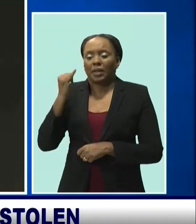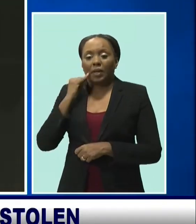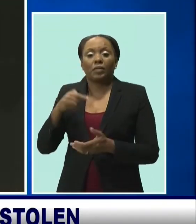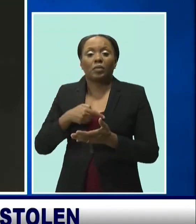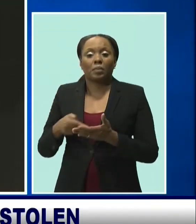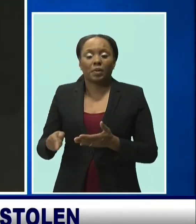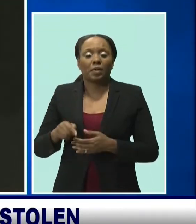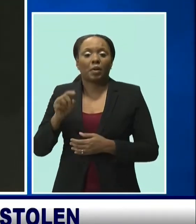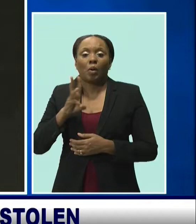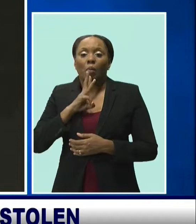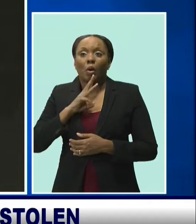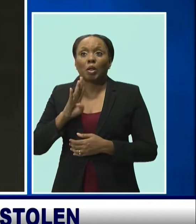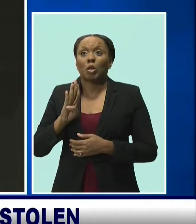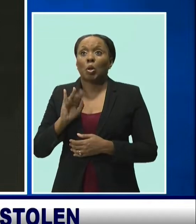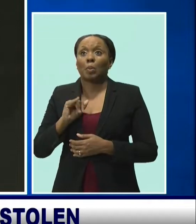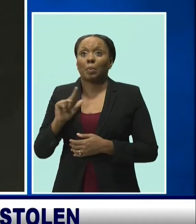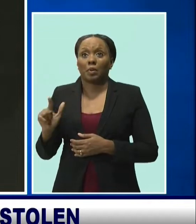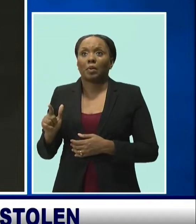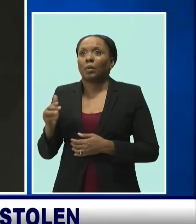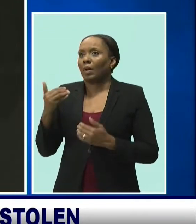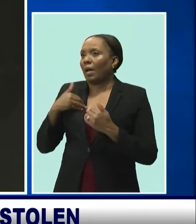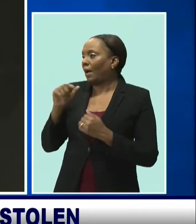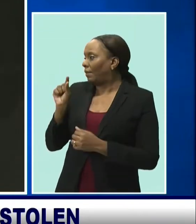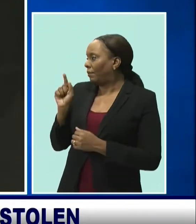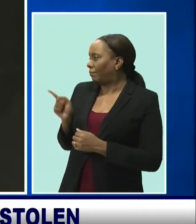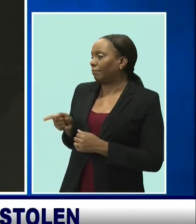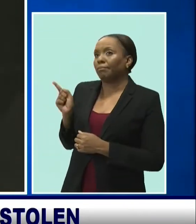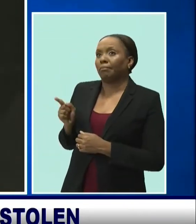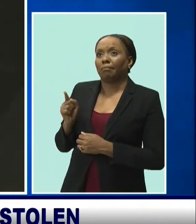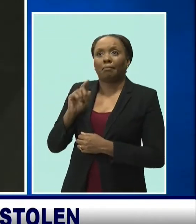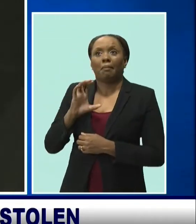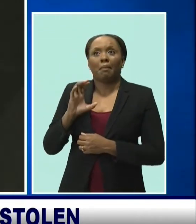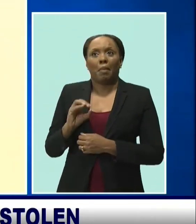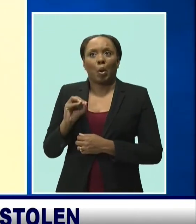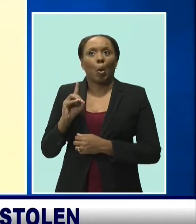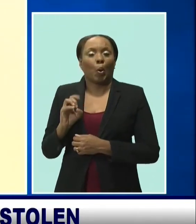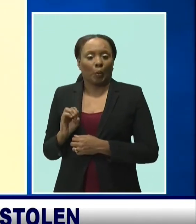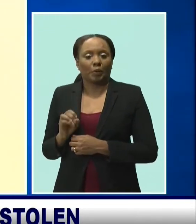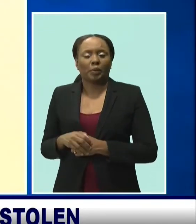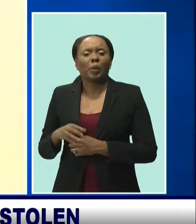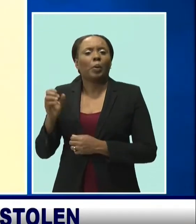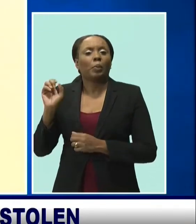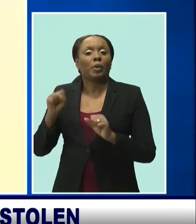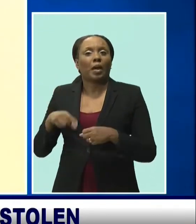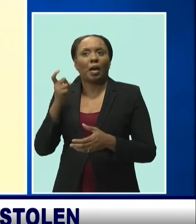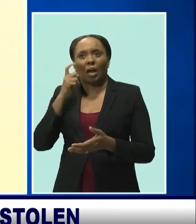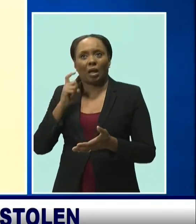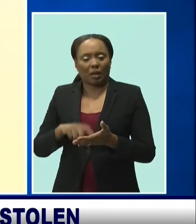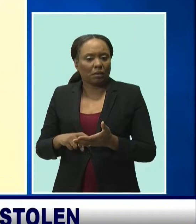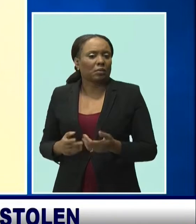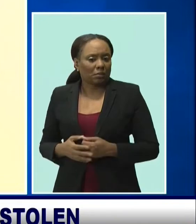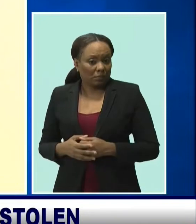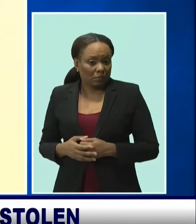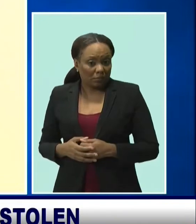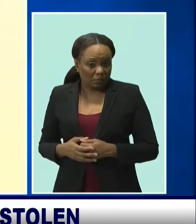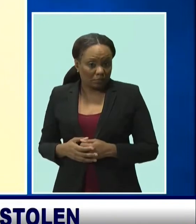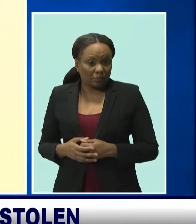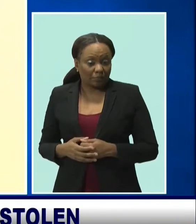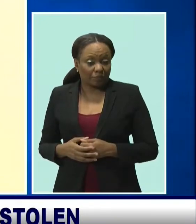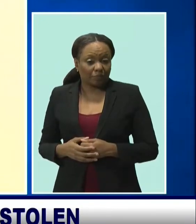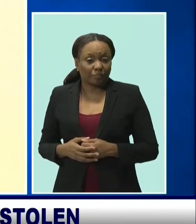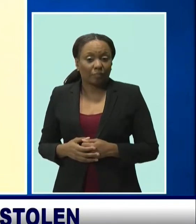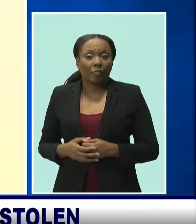water bill, we have tied a bin to your water meter, so we can track that. So when we